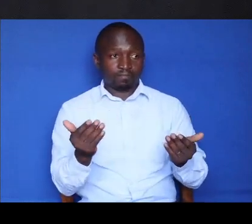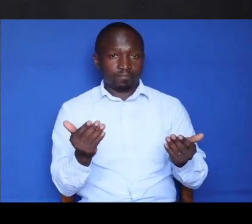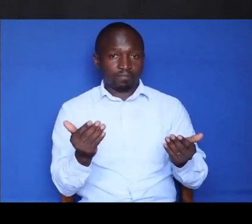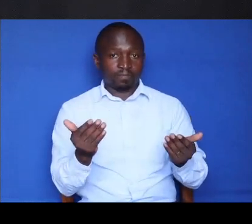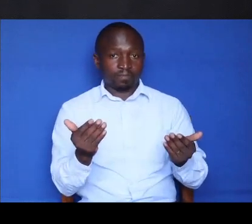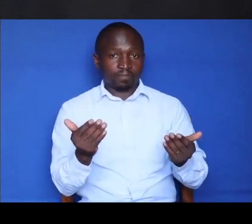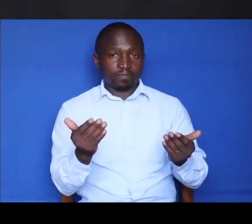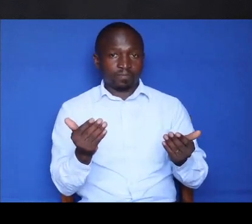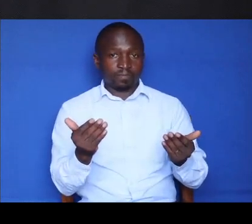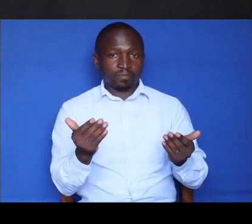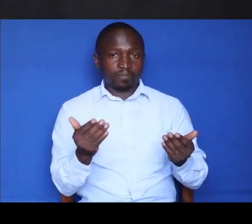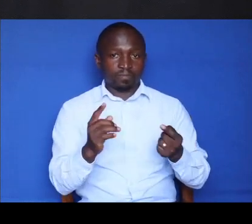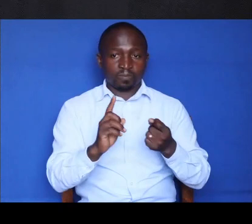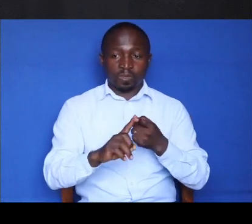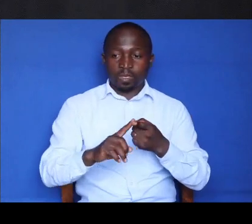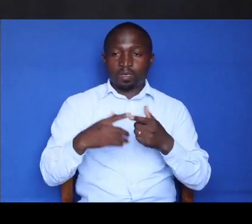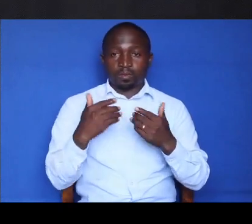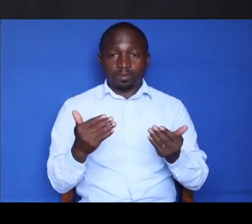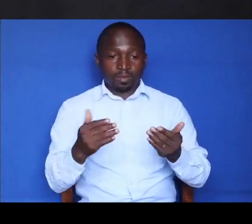Now, the main